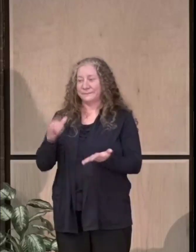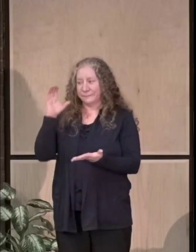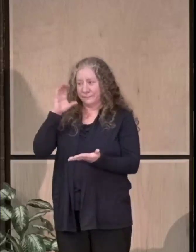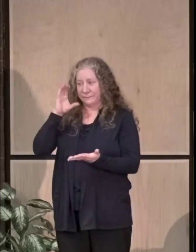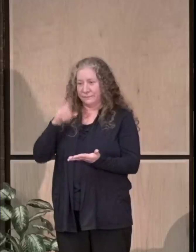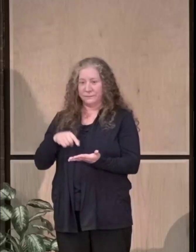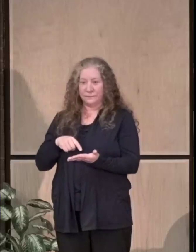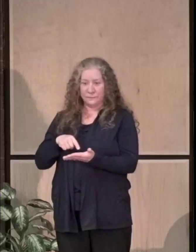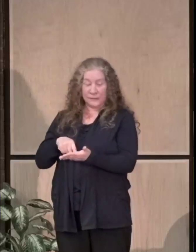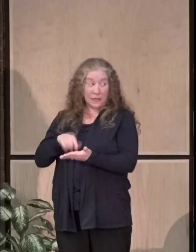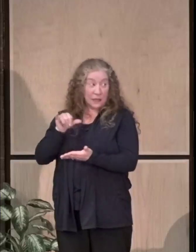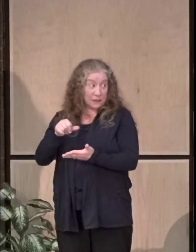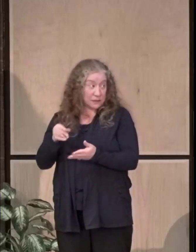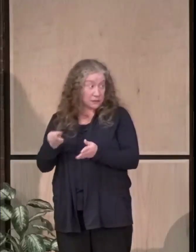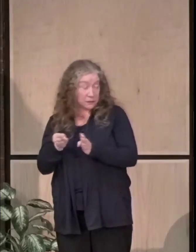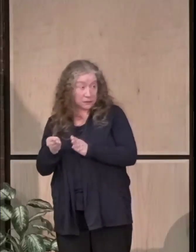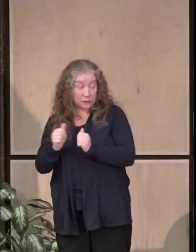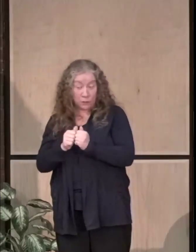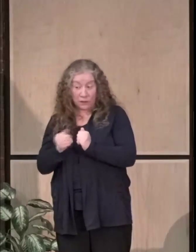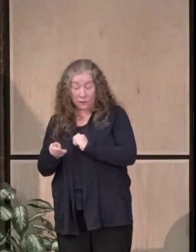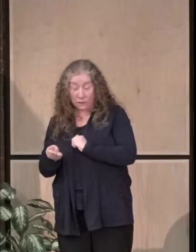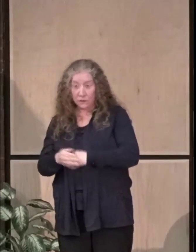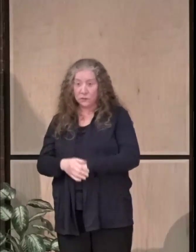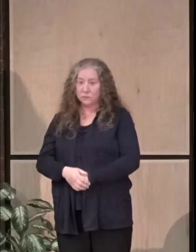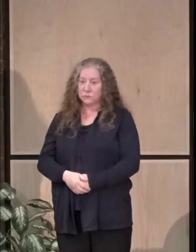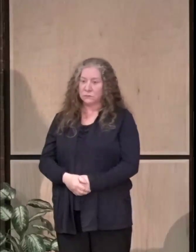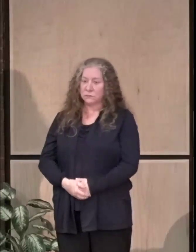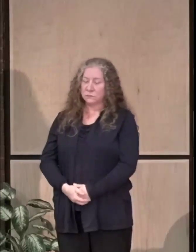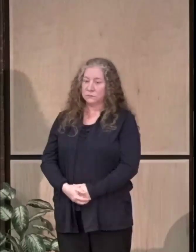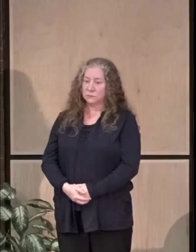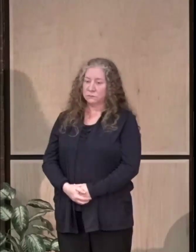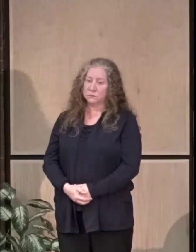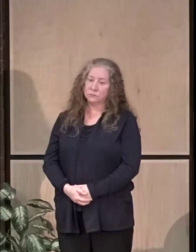Is 12 with one of the other exhibits? It's one of the older ones.